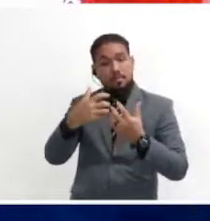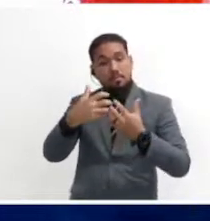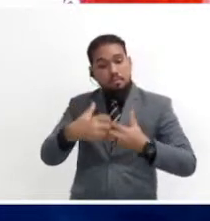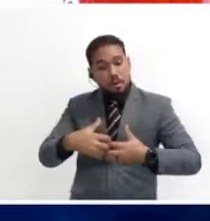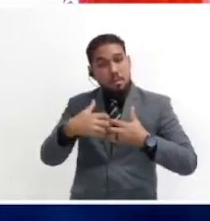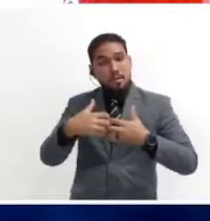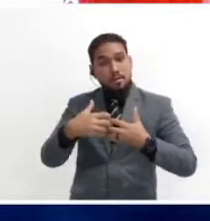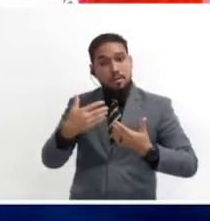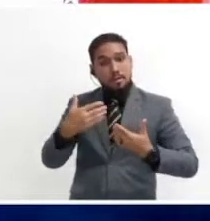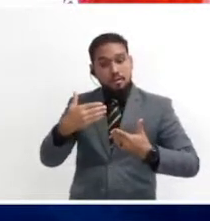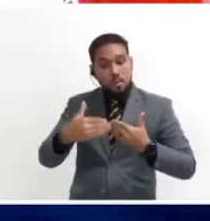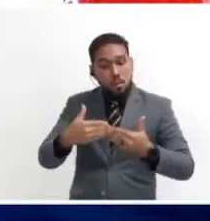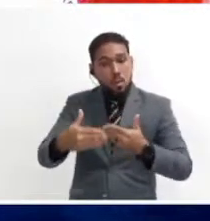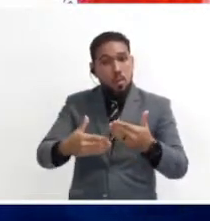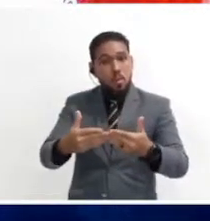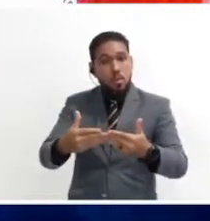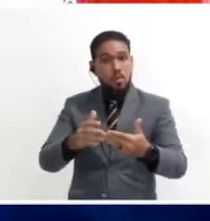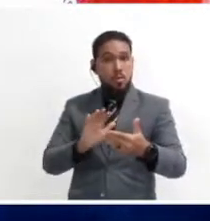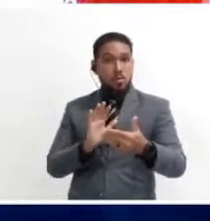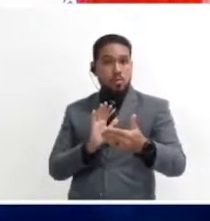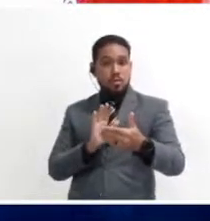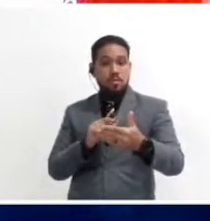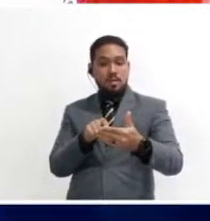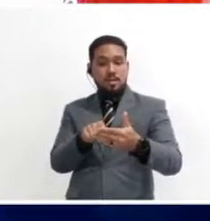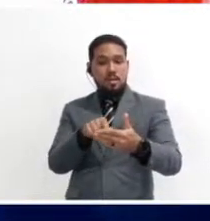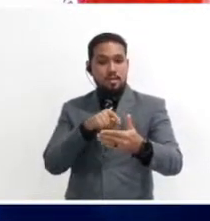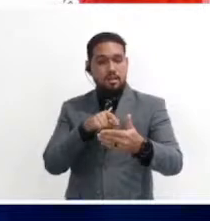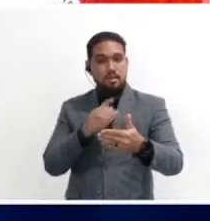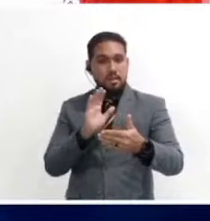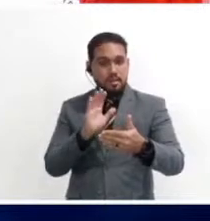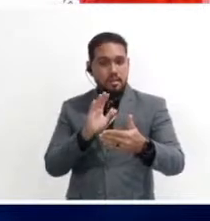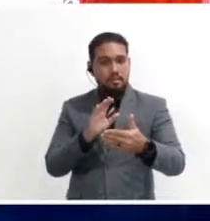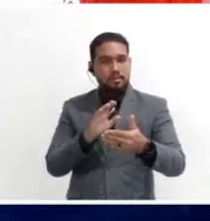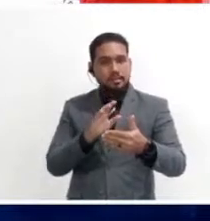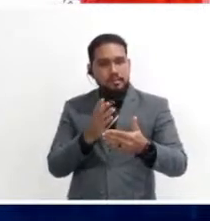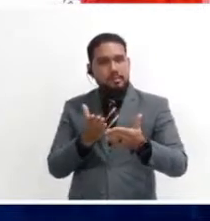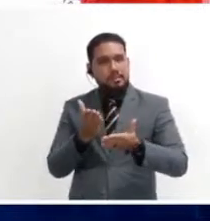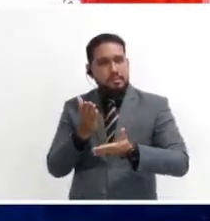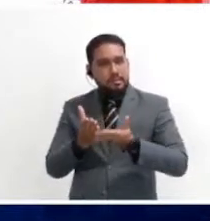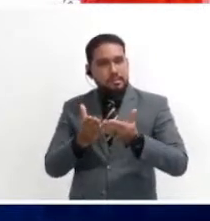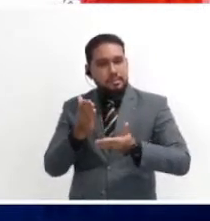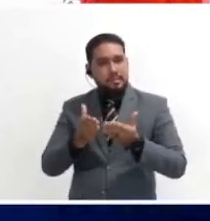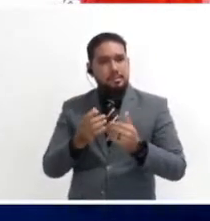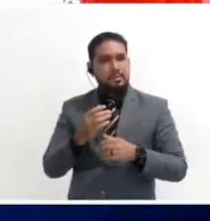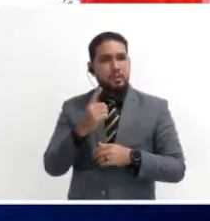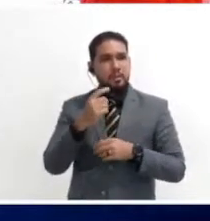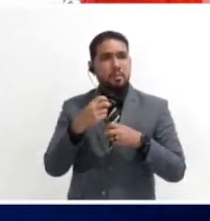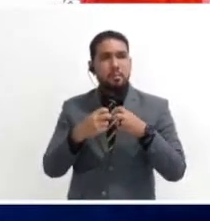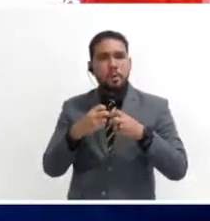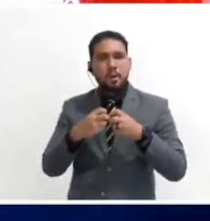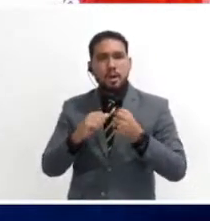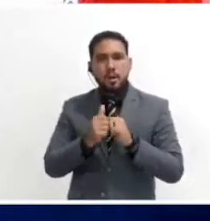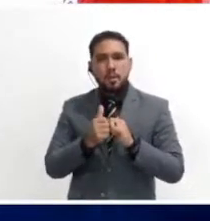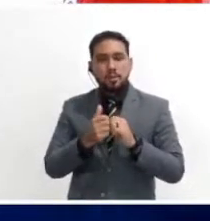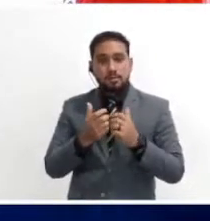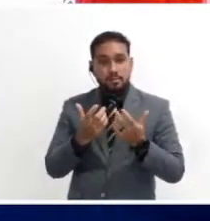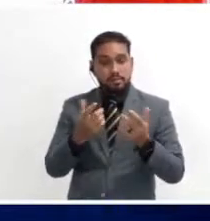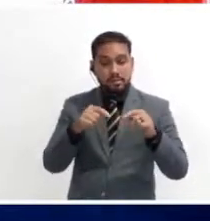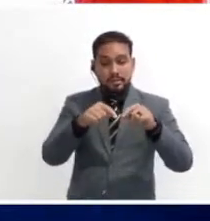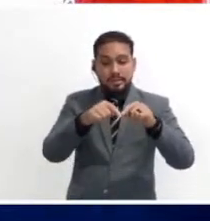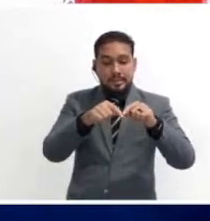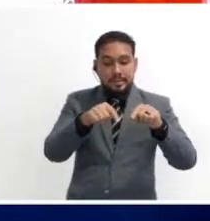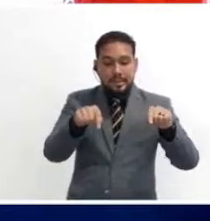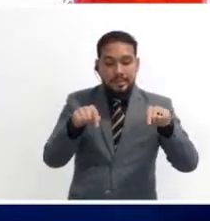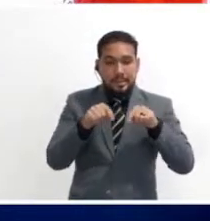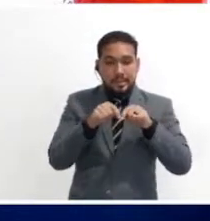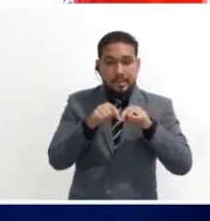this ultimately also ends up being a packaging problem. How can we try and get the performance of the memory